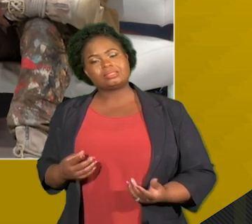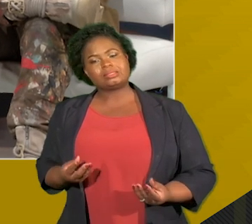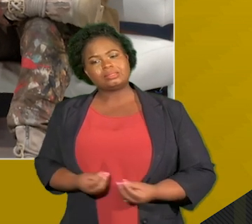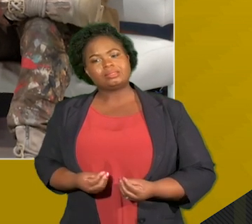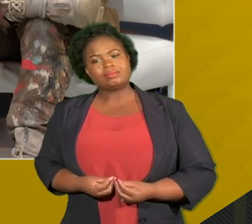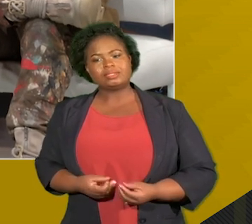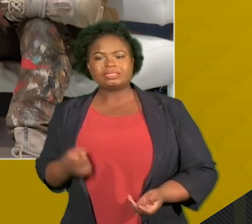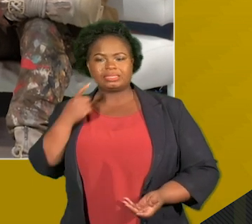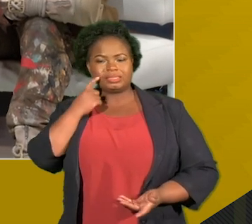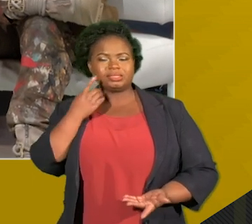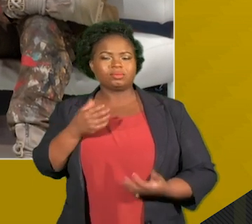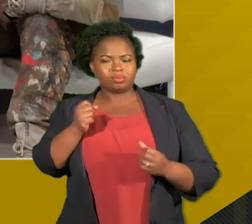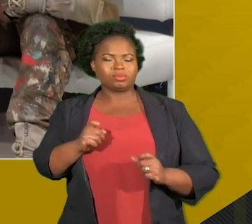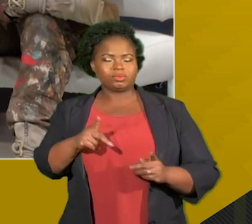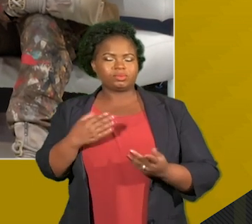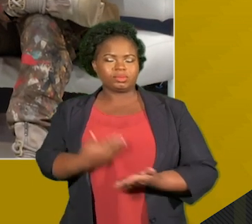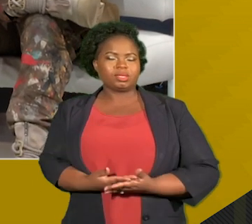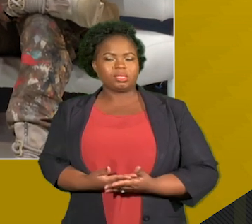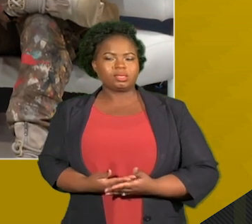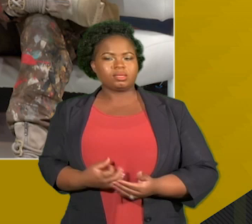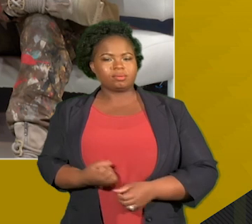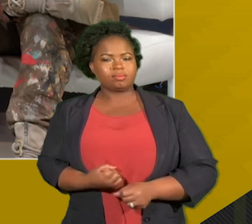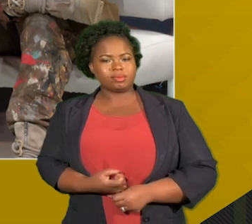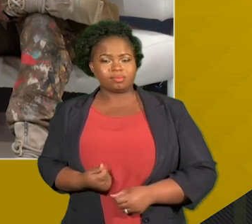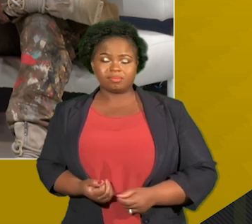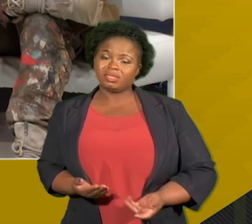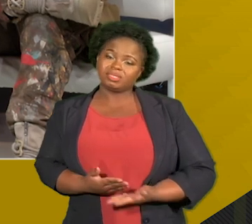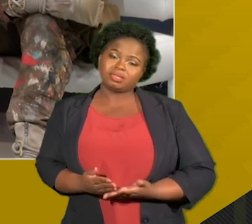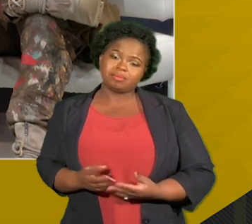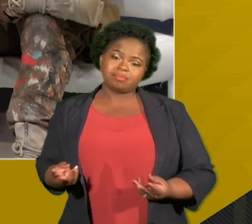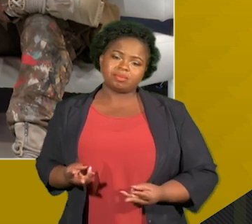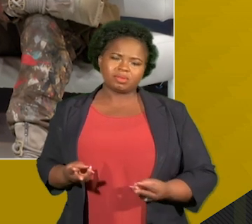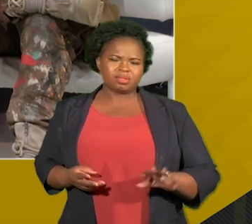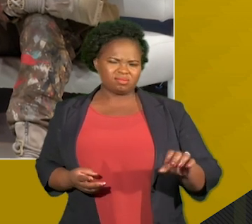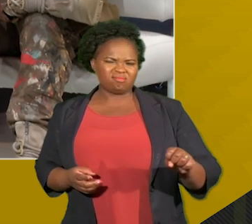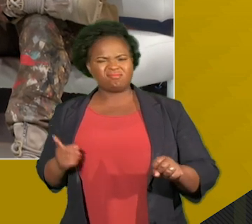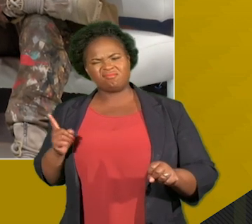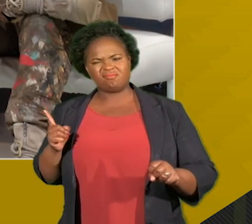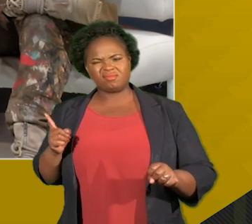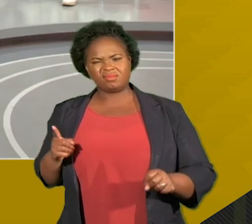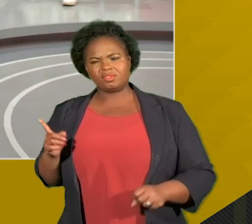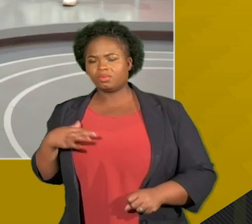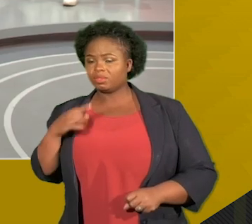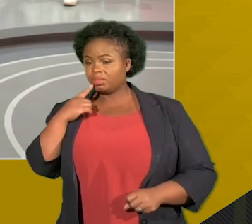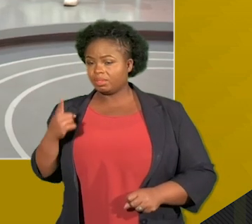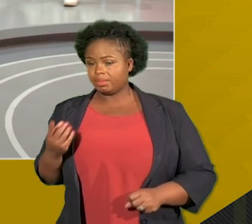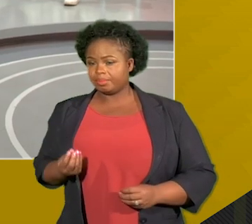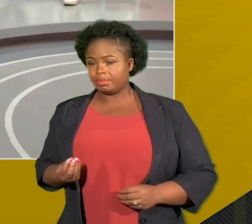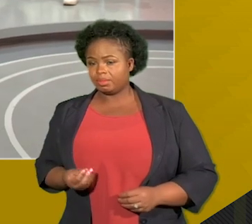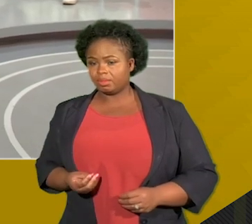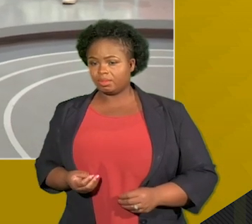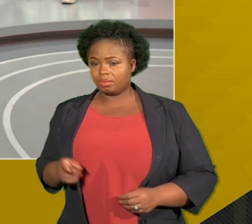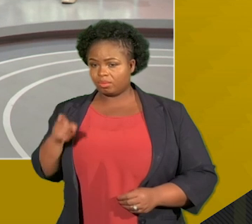can give you a platform to grow a career on. Mm. For other people, if they don't Let's give Ayanda a chance, because you want to say something. Need something else.